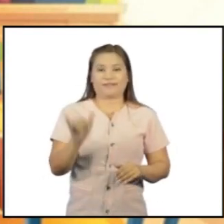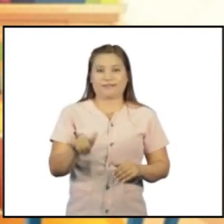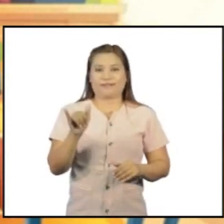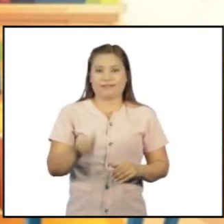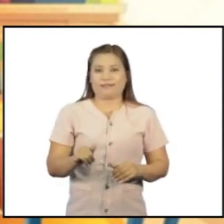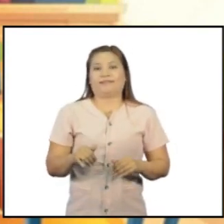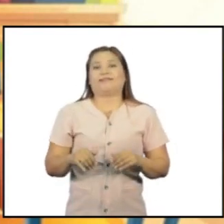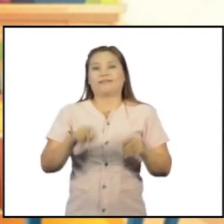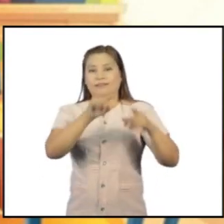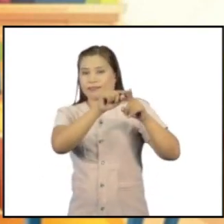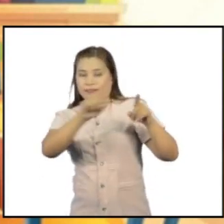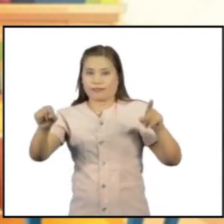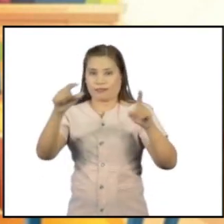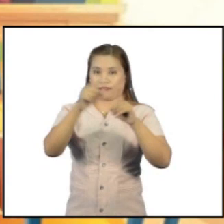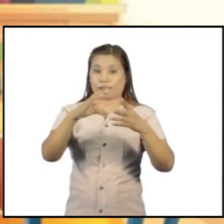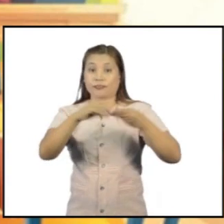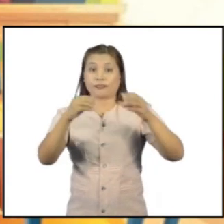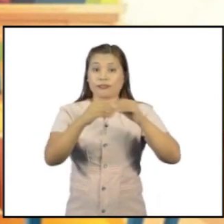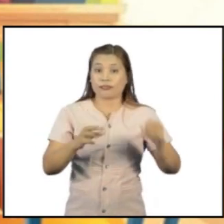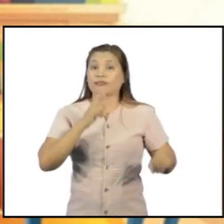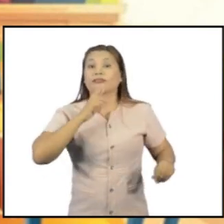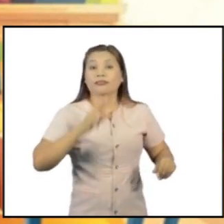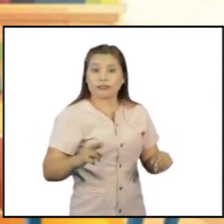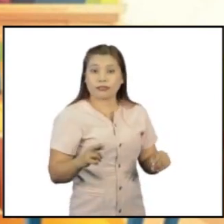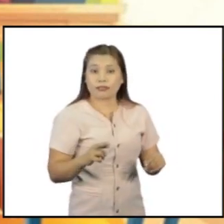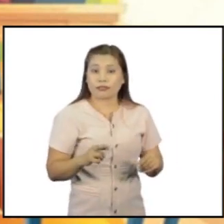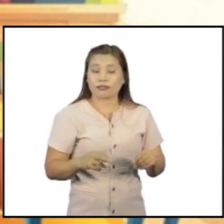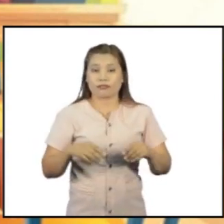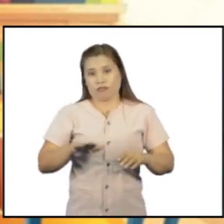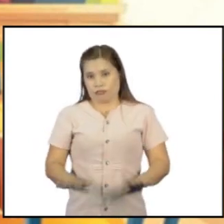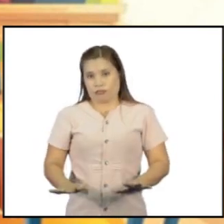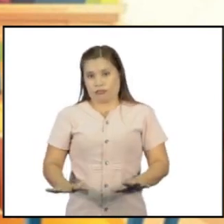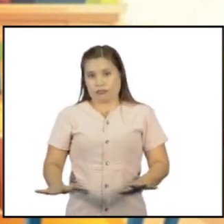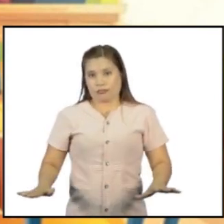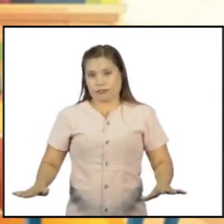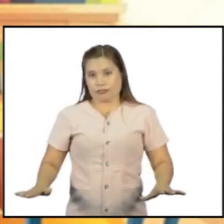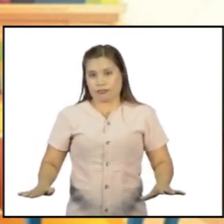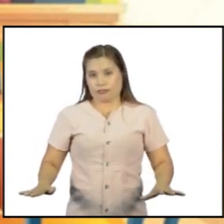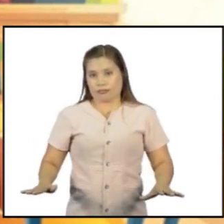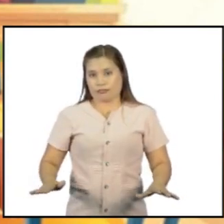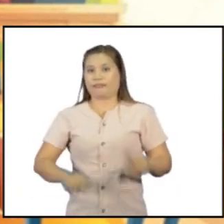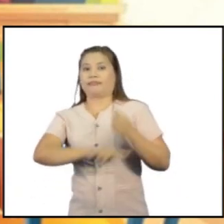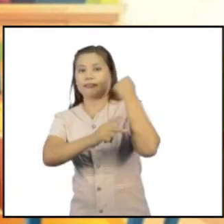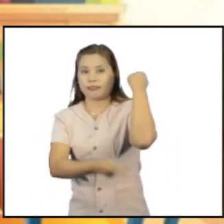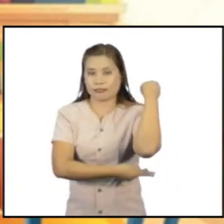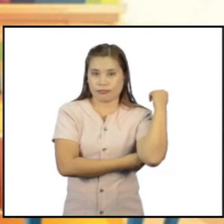Yes! The underlined words in the story are kid,